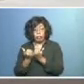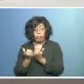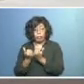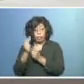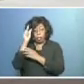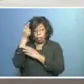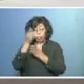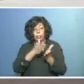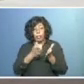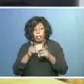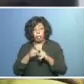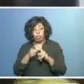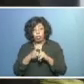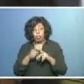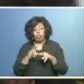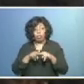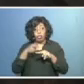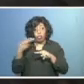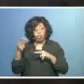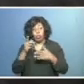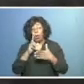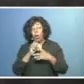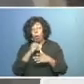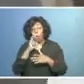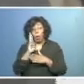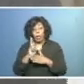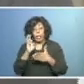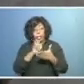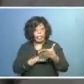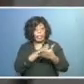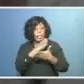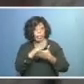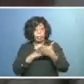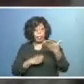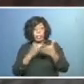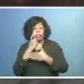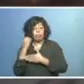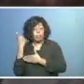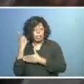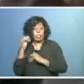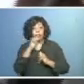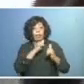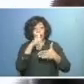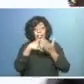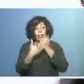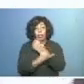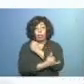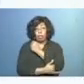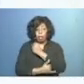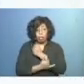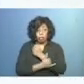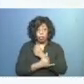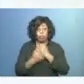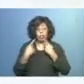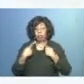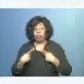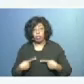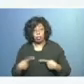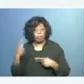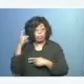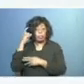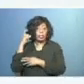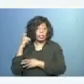plans to reduce, if not eventually eliminate, various forms of domestic violence in the country, whether it be physical,